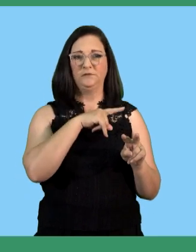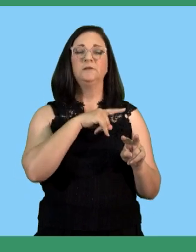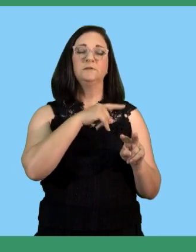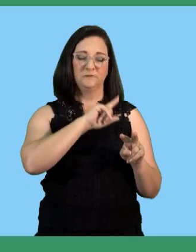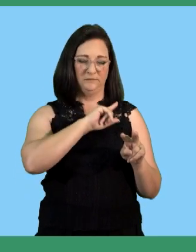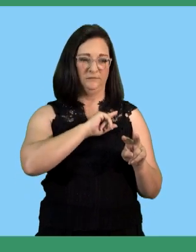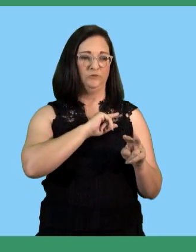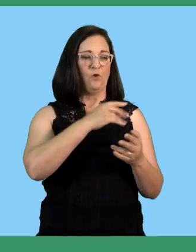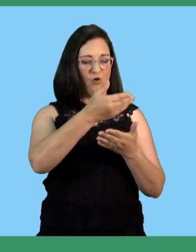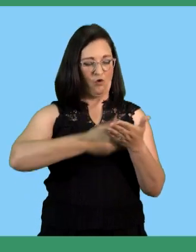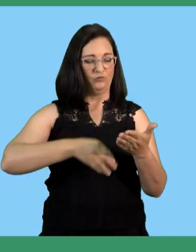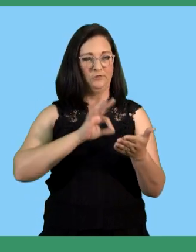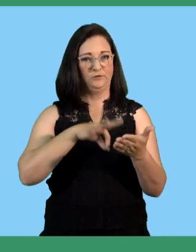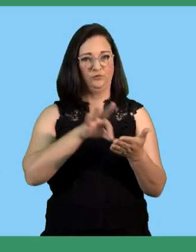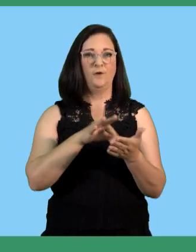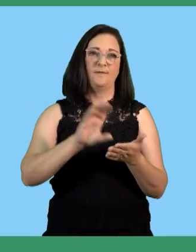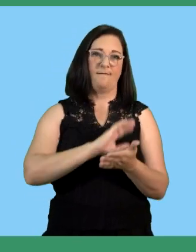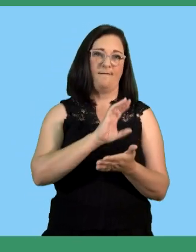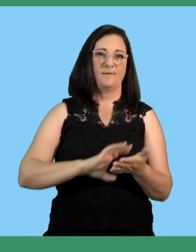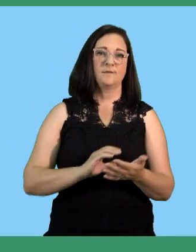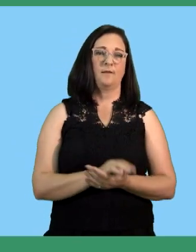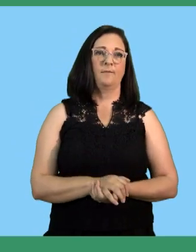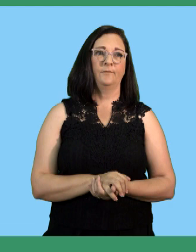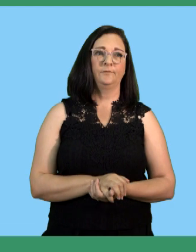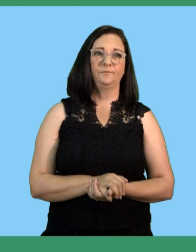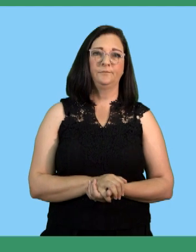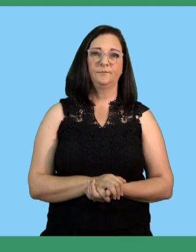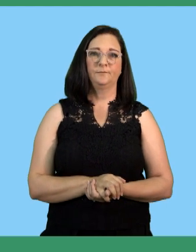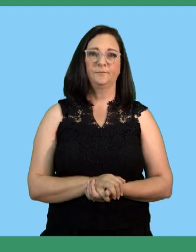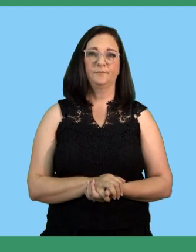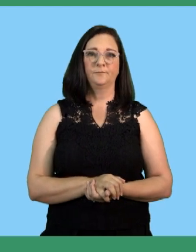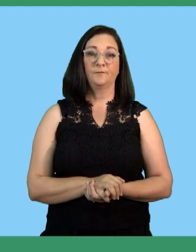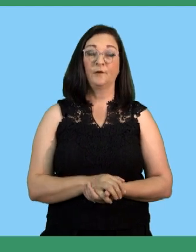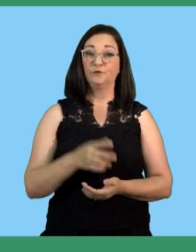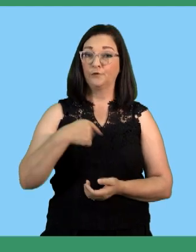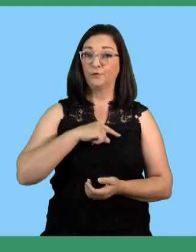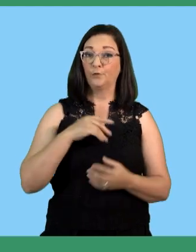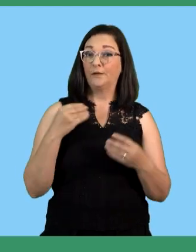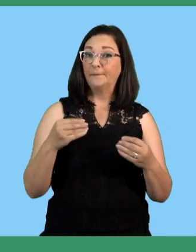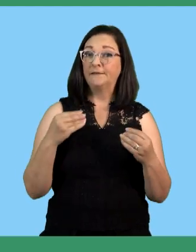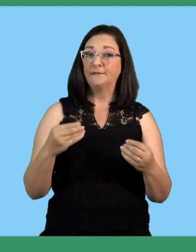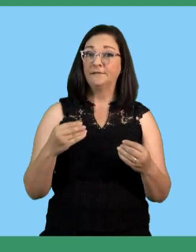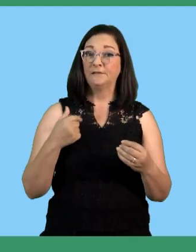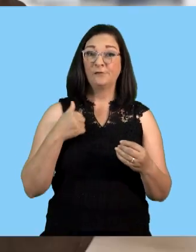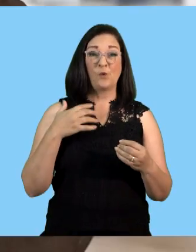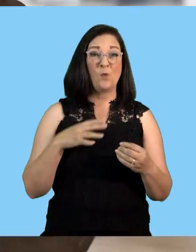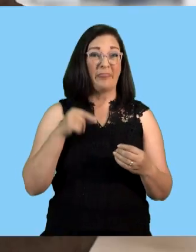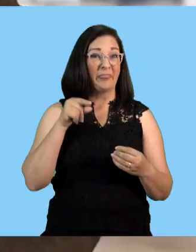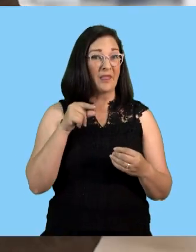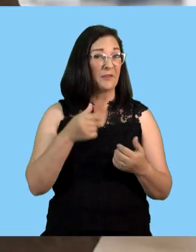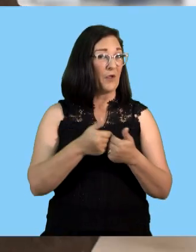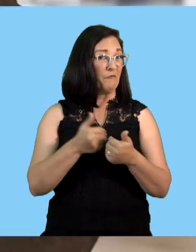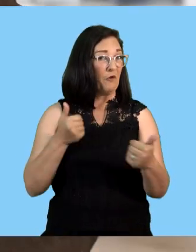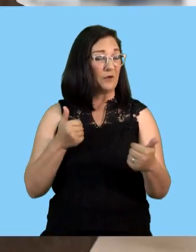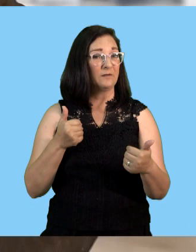their contract that was awarded to us because that was due to false information. So in order for us as a business to